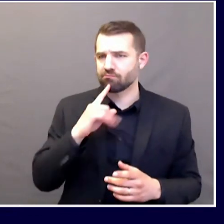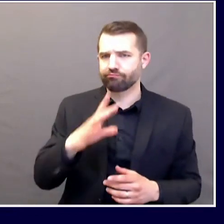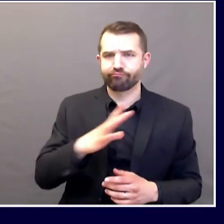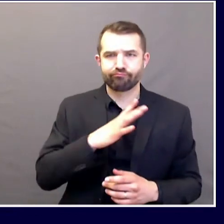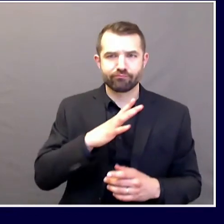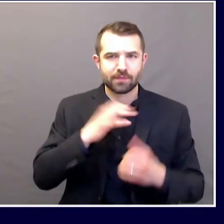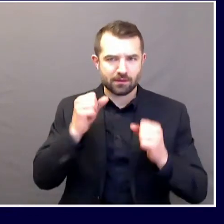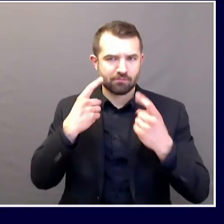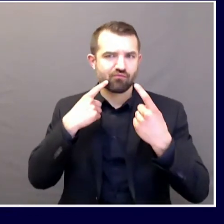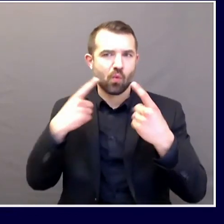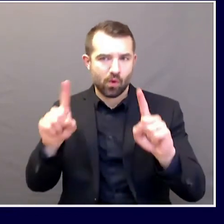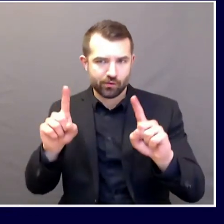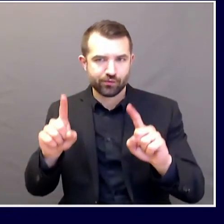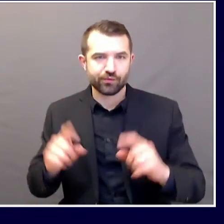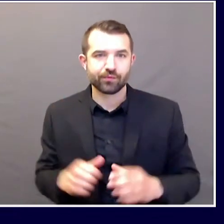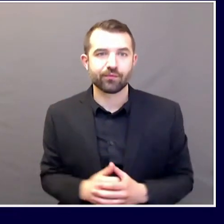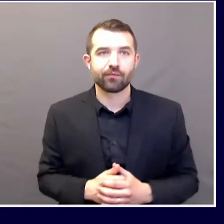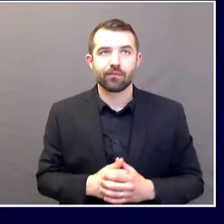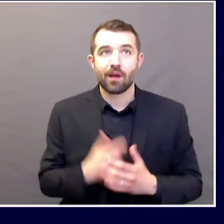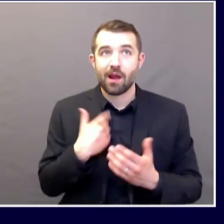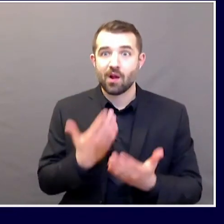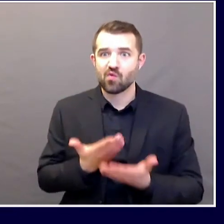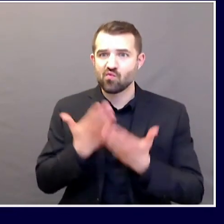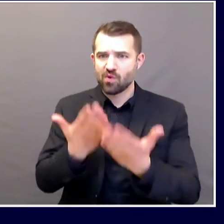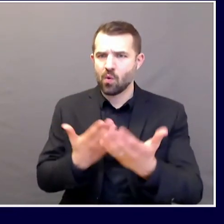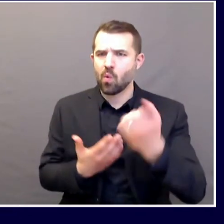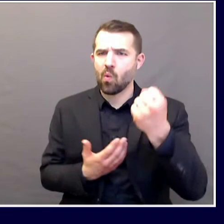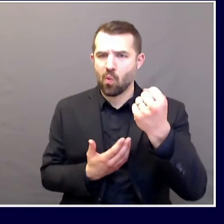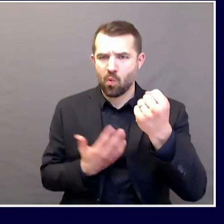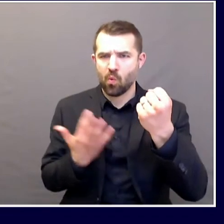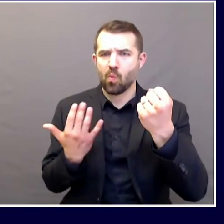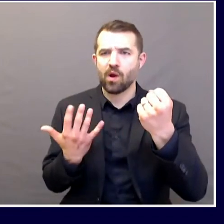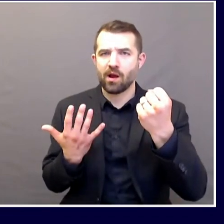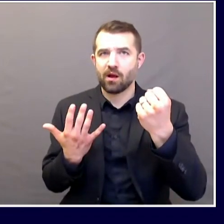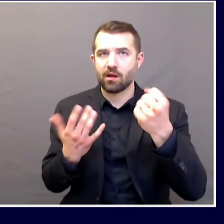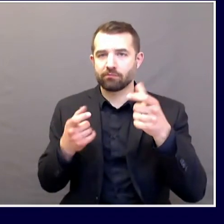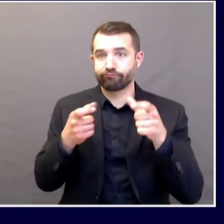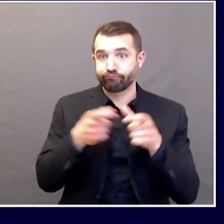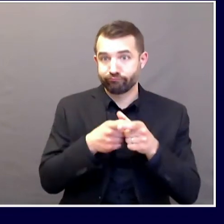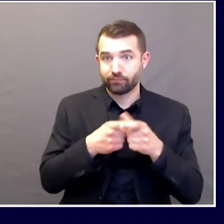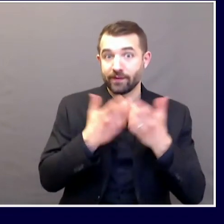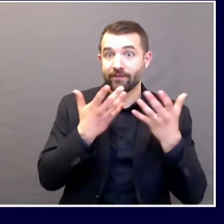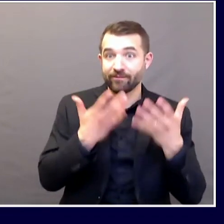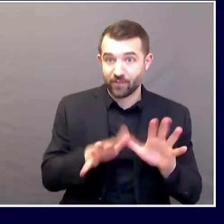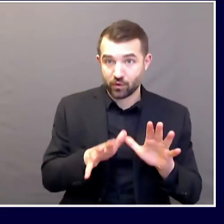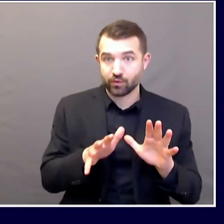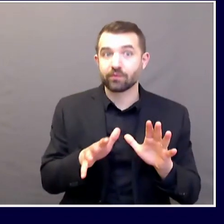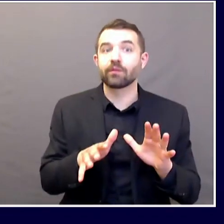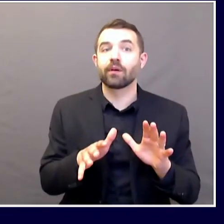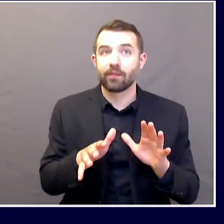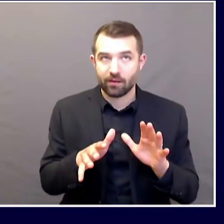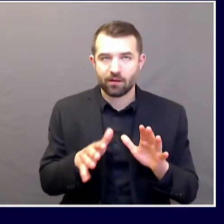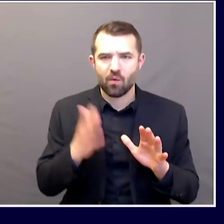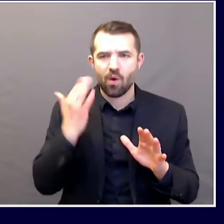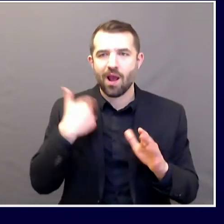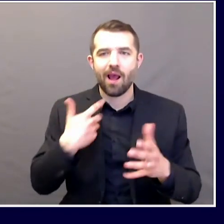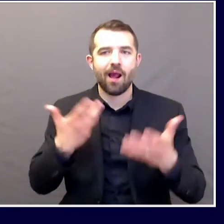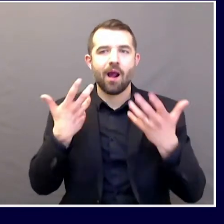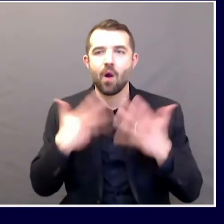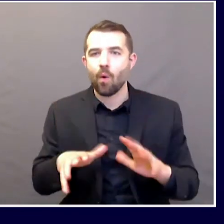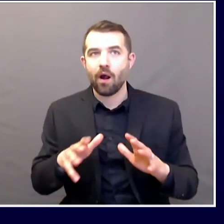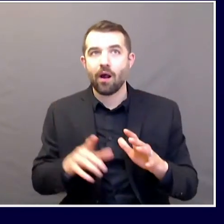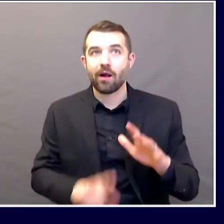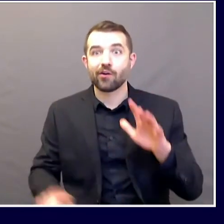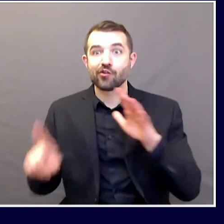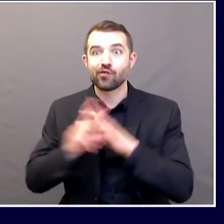we recommend that you hold off until you've cleared your quarantine period. That way you're not exposing anybody when you go get that second